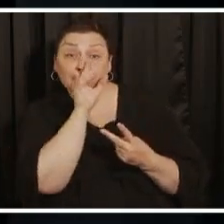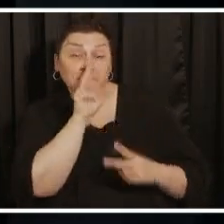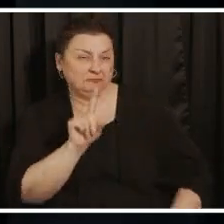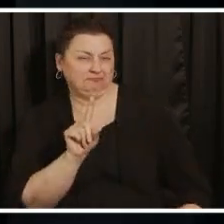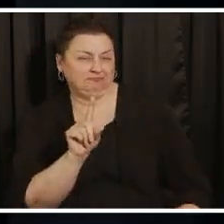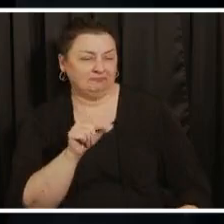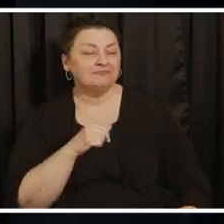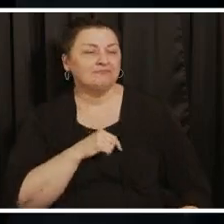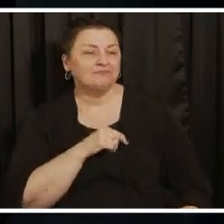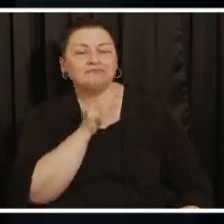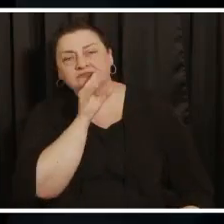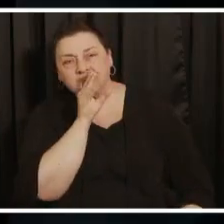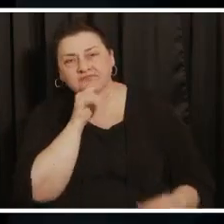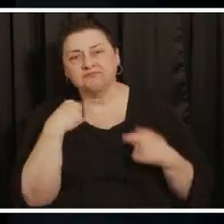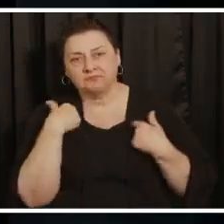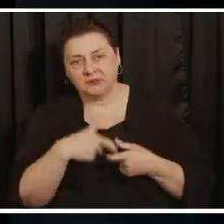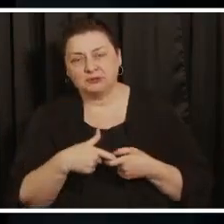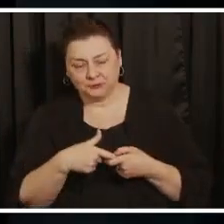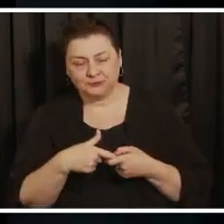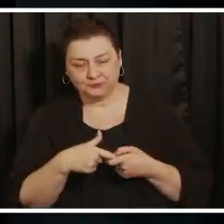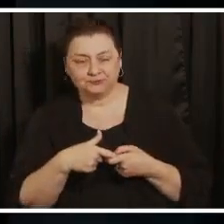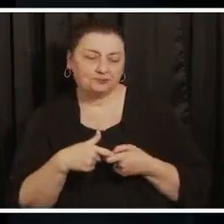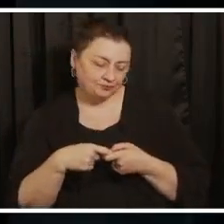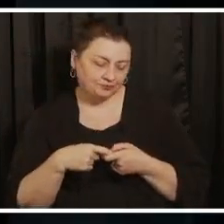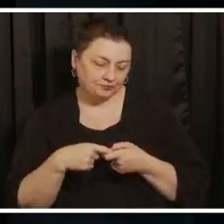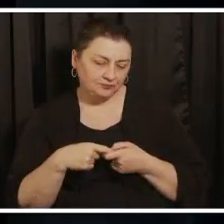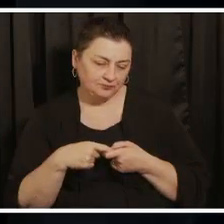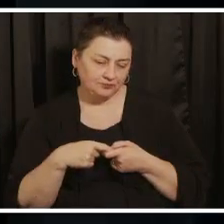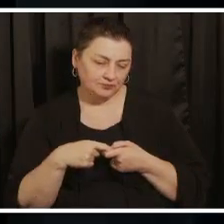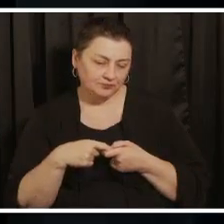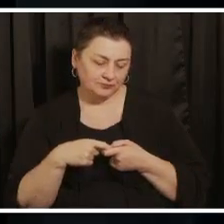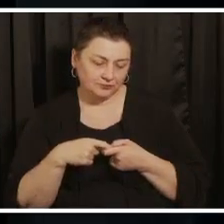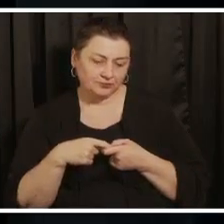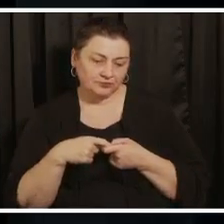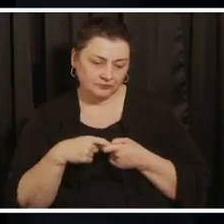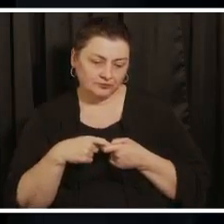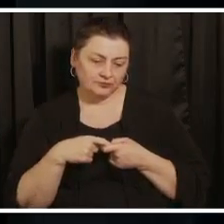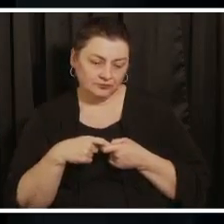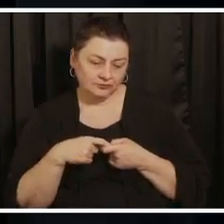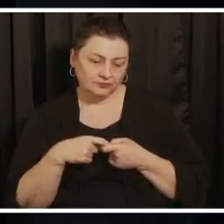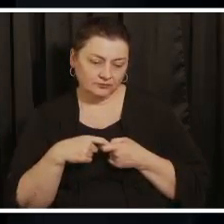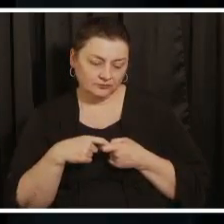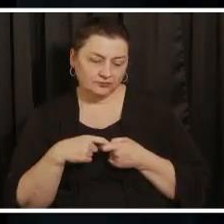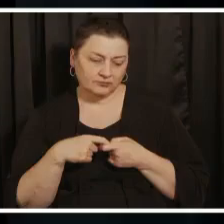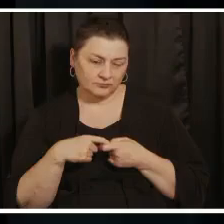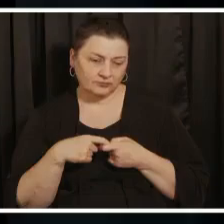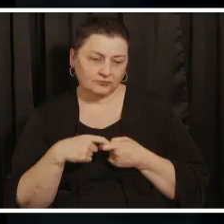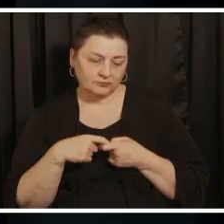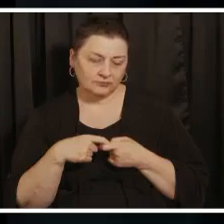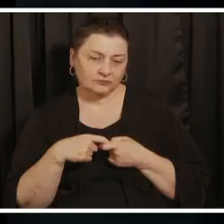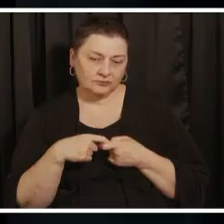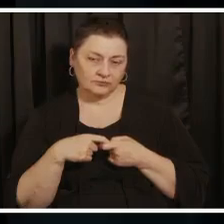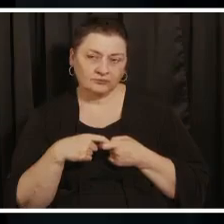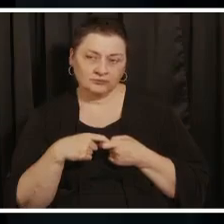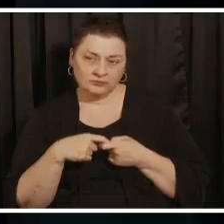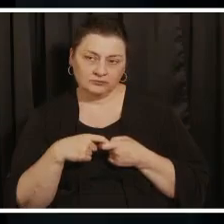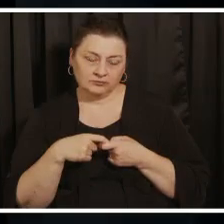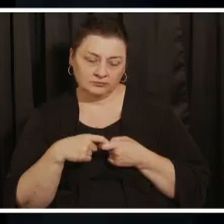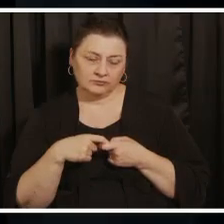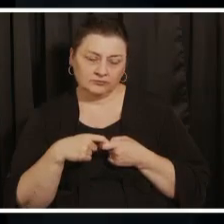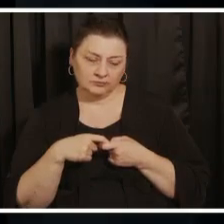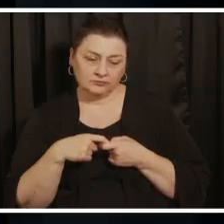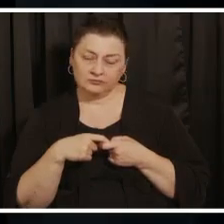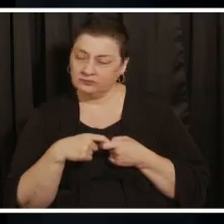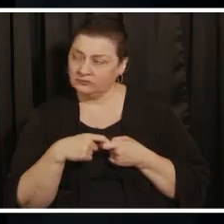acerca de las nuevas dosis o boosting shots, como lo llaman? Y si está de acuerdo, ¿no será